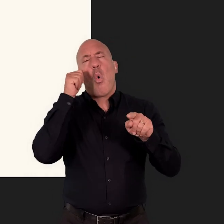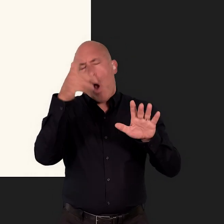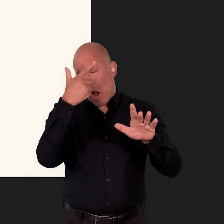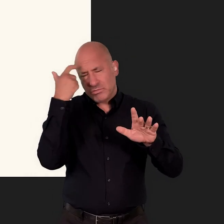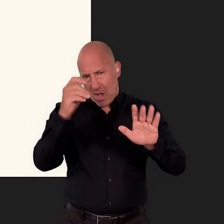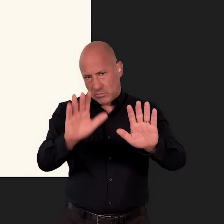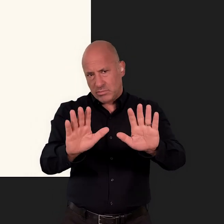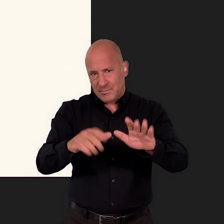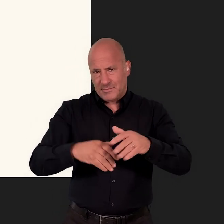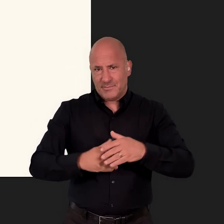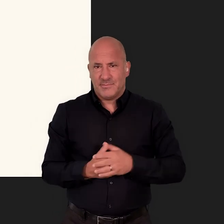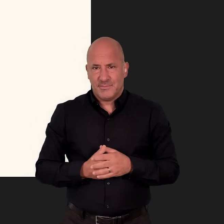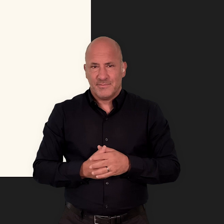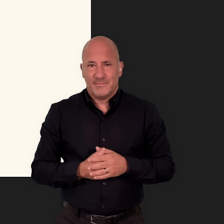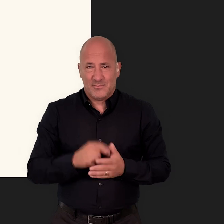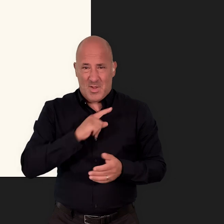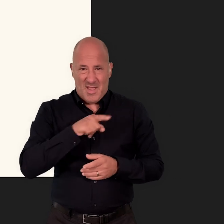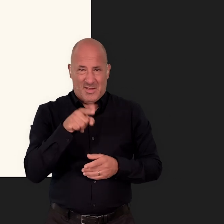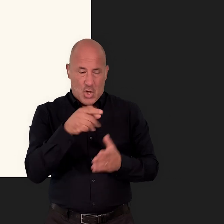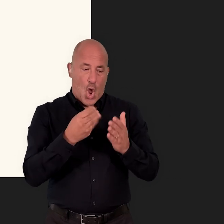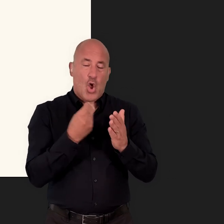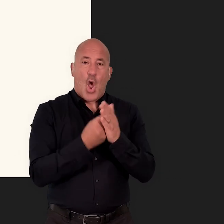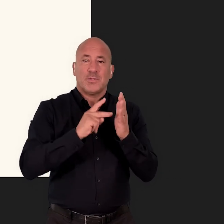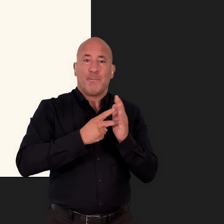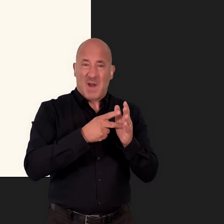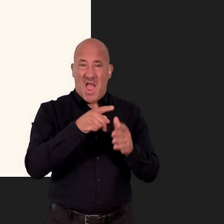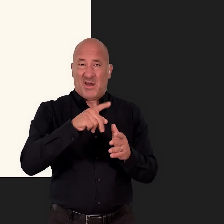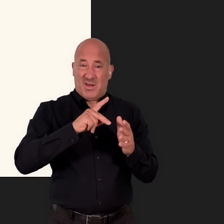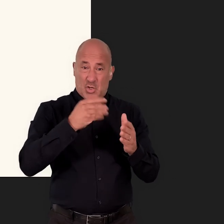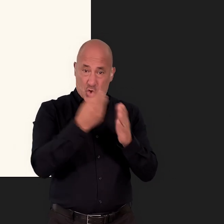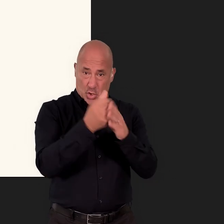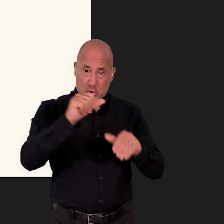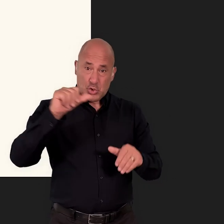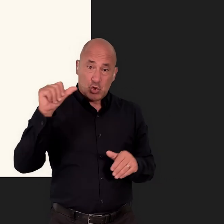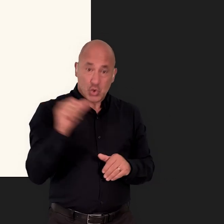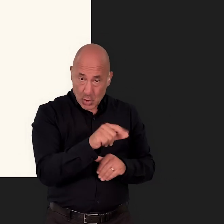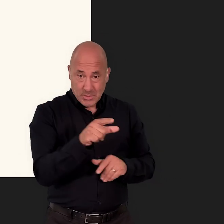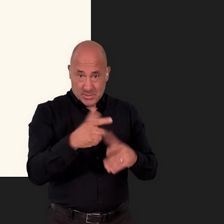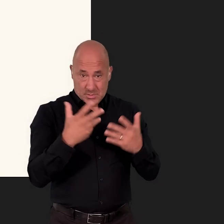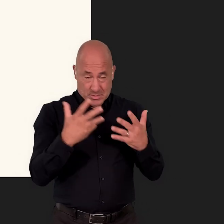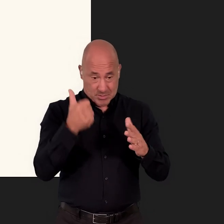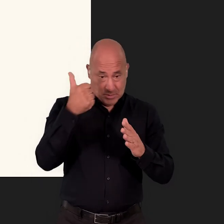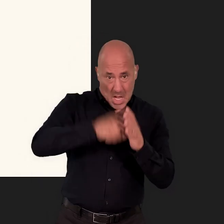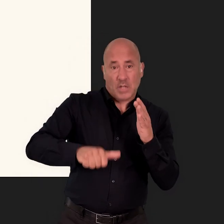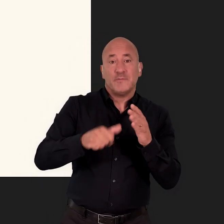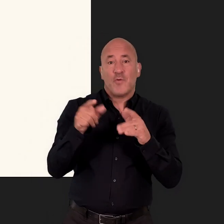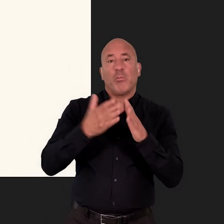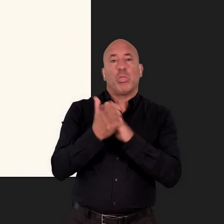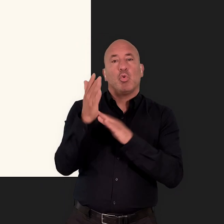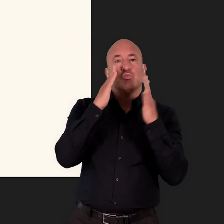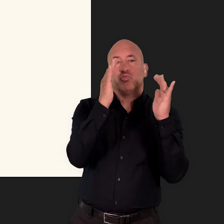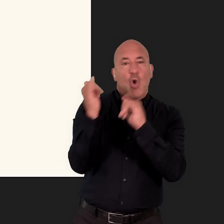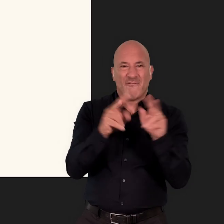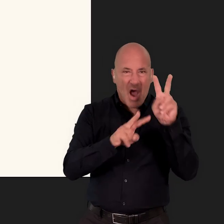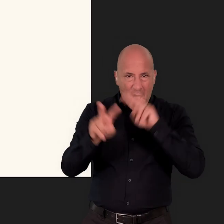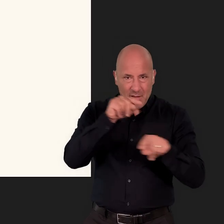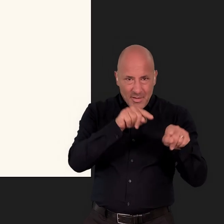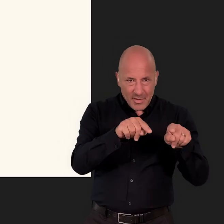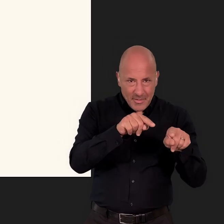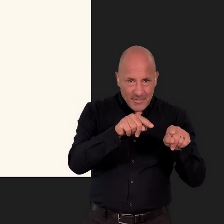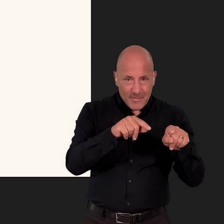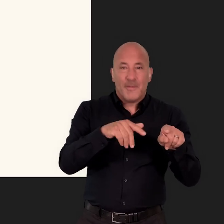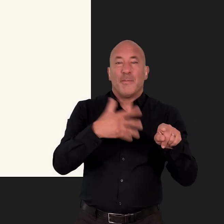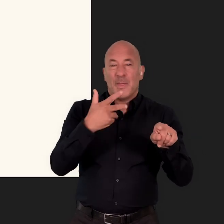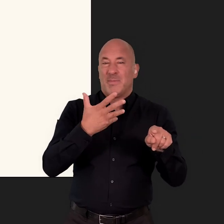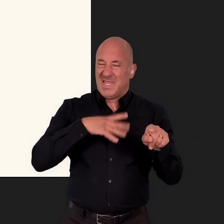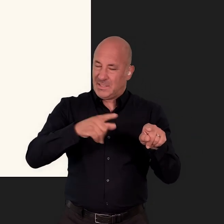match those in your cost plan. The costs in your cost plan should, however, be using the costed condition survey as a starting point. So